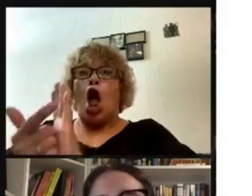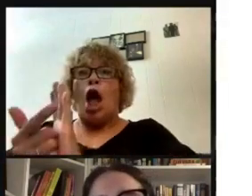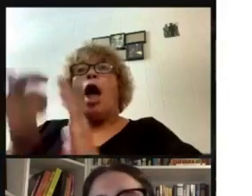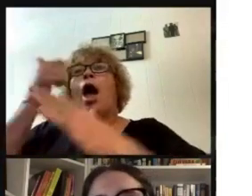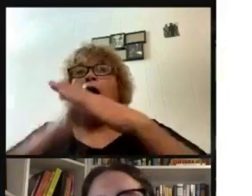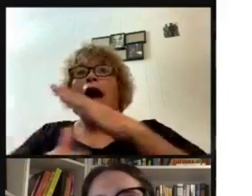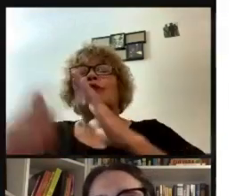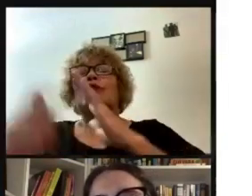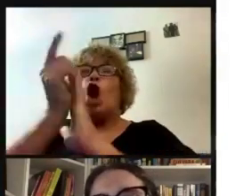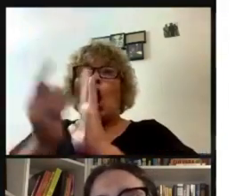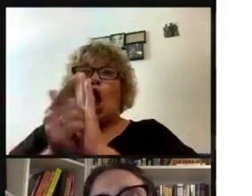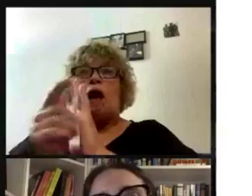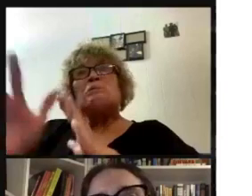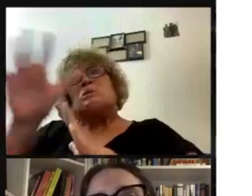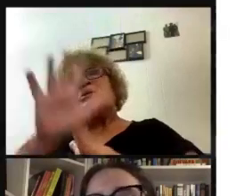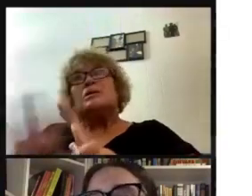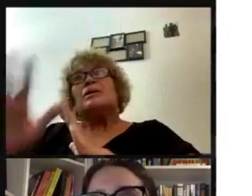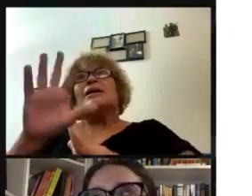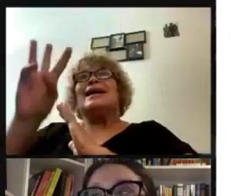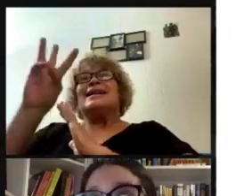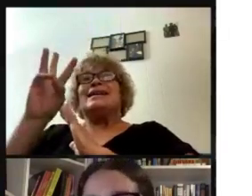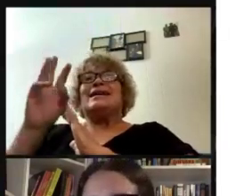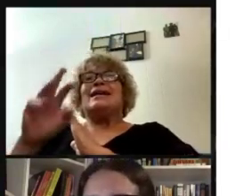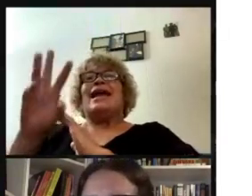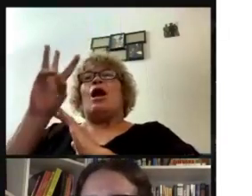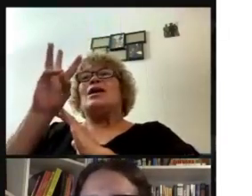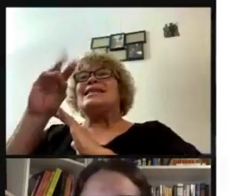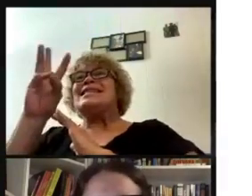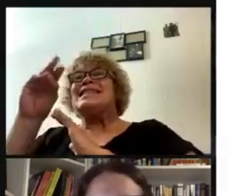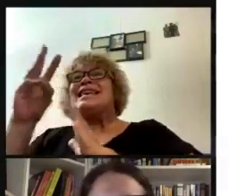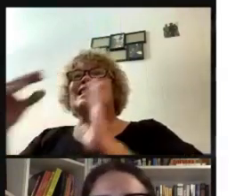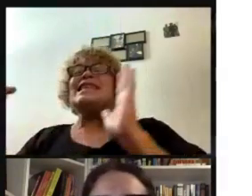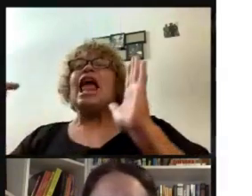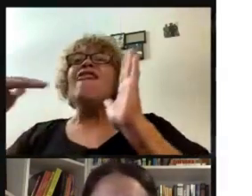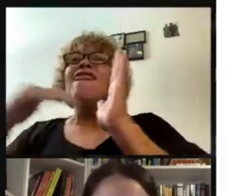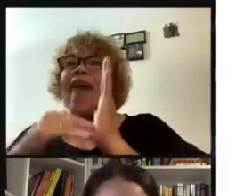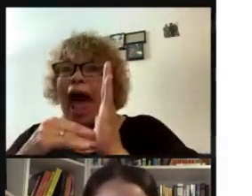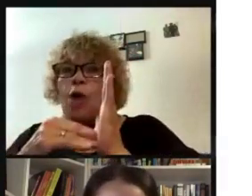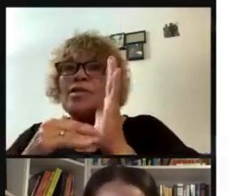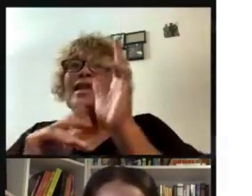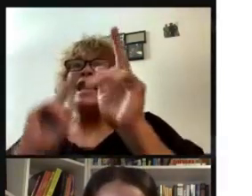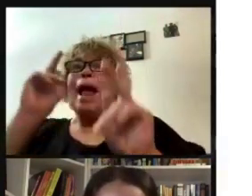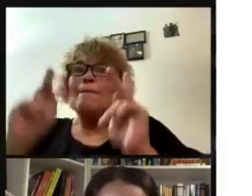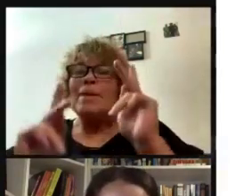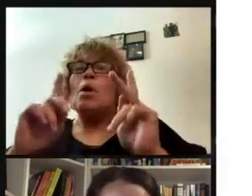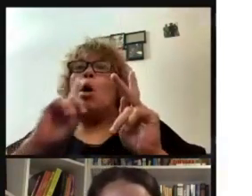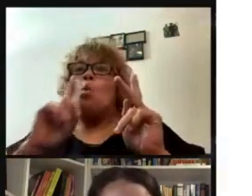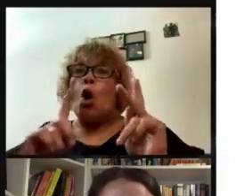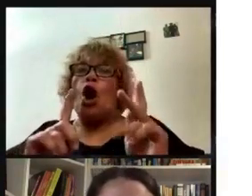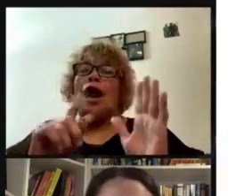laws, approximately 60 people were sterile, or 60,000 people were sterilized.